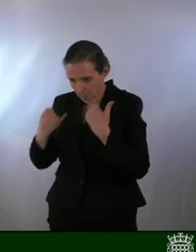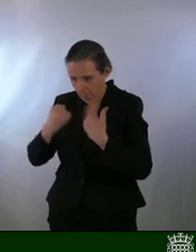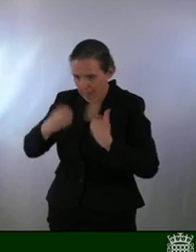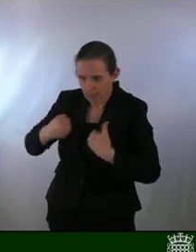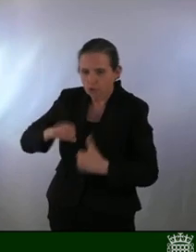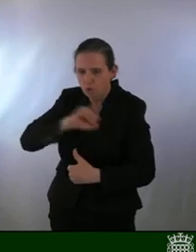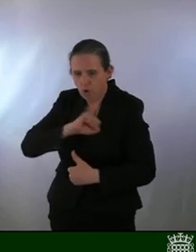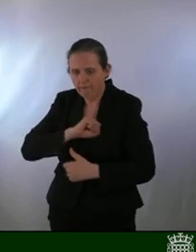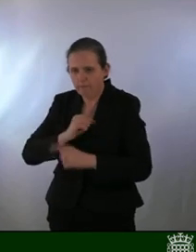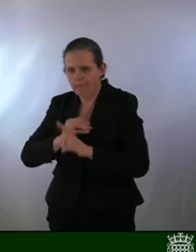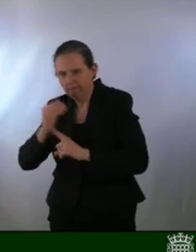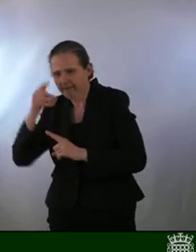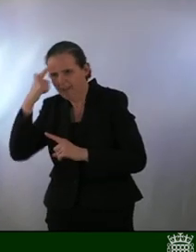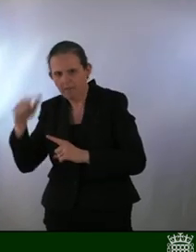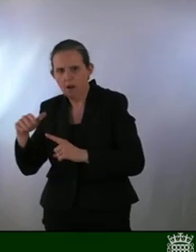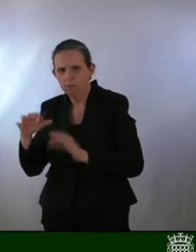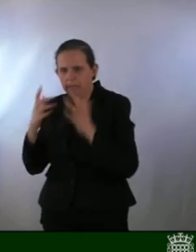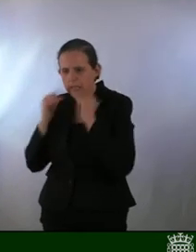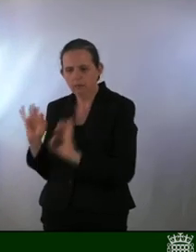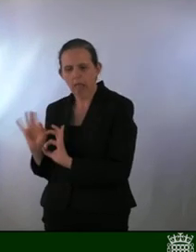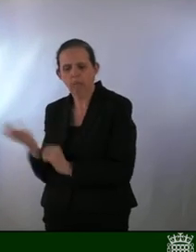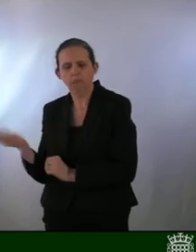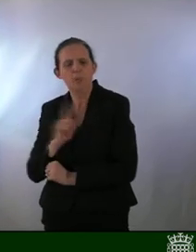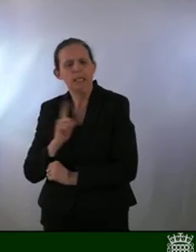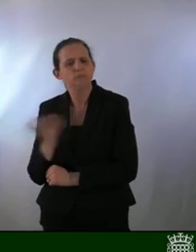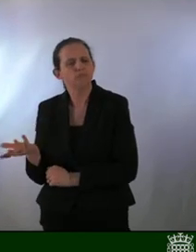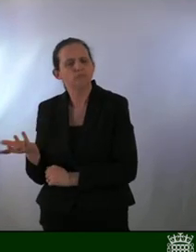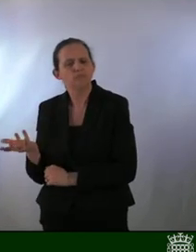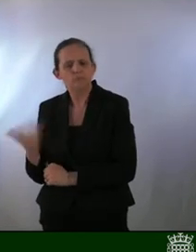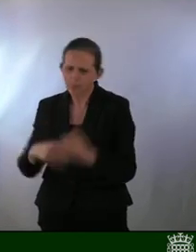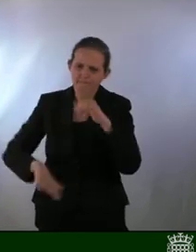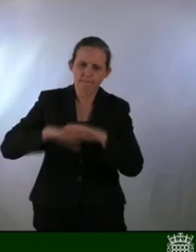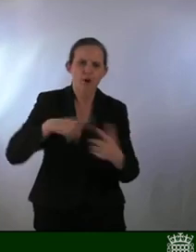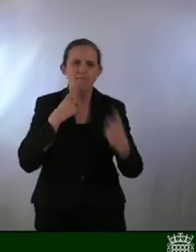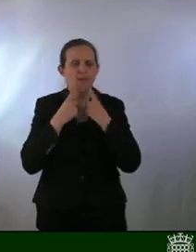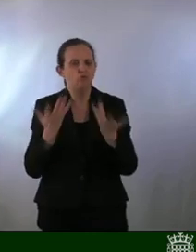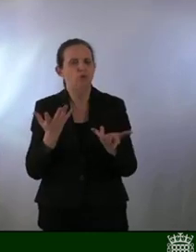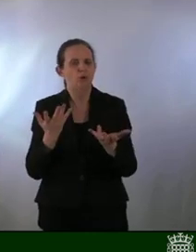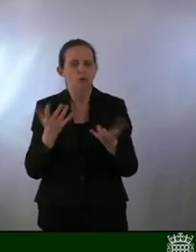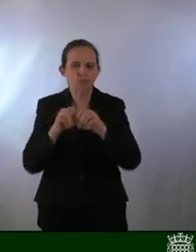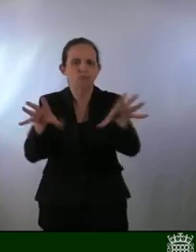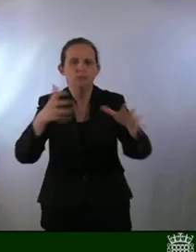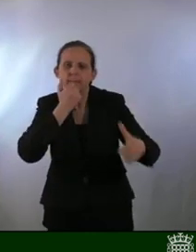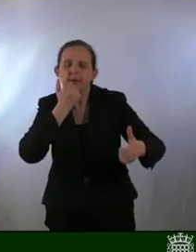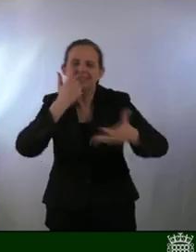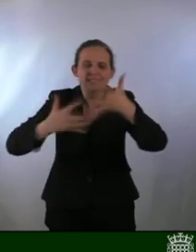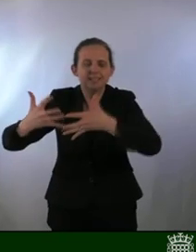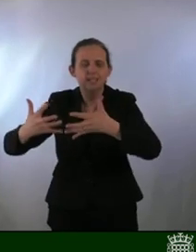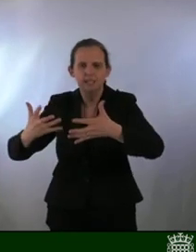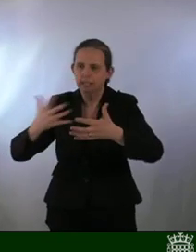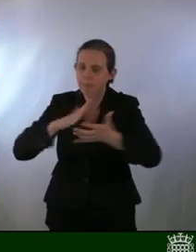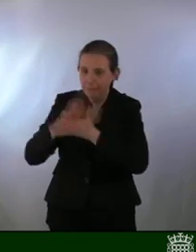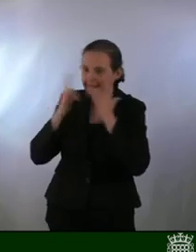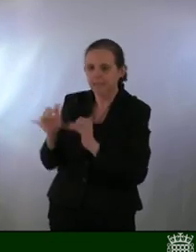no longer tested. If the full information is to be available, surely the testing has to be very